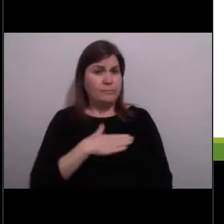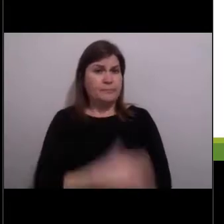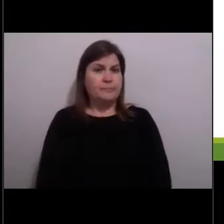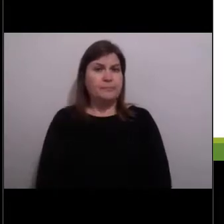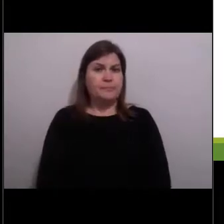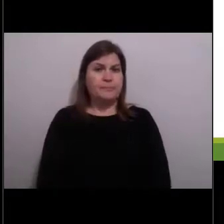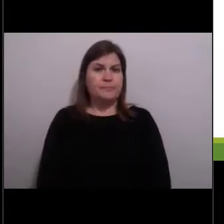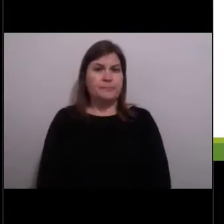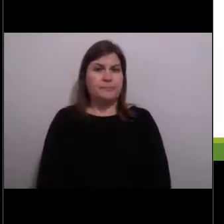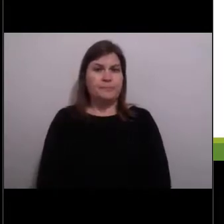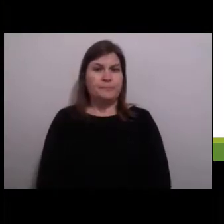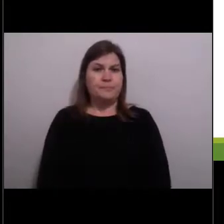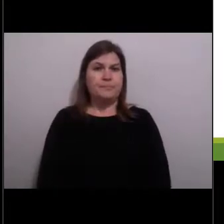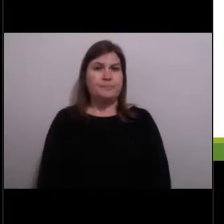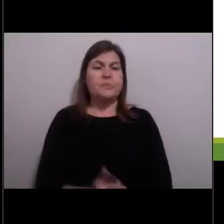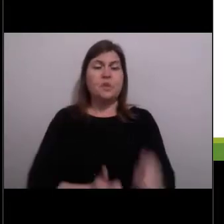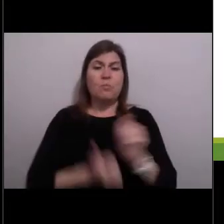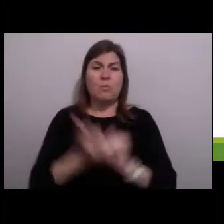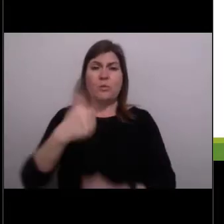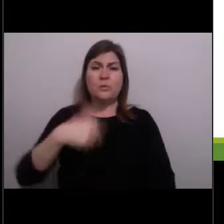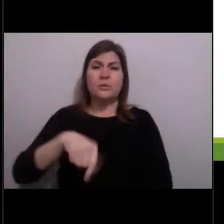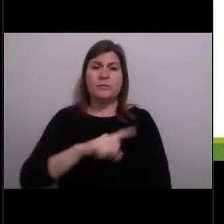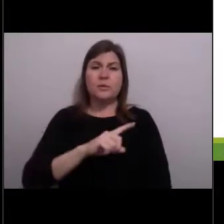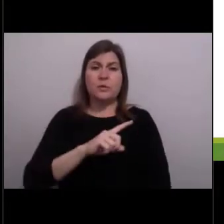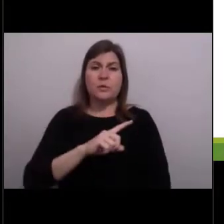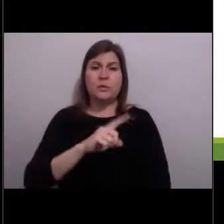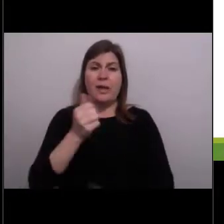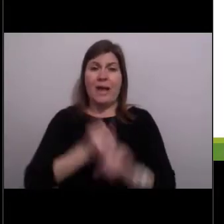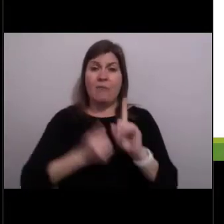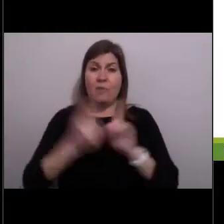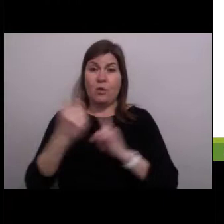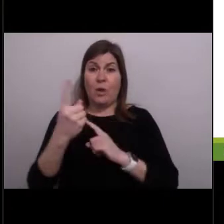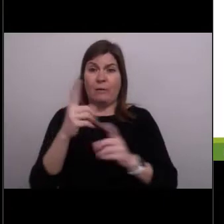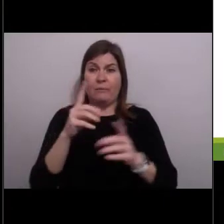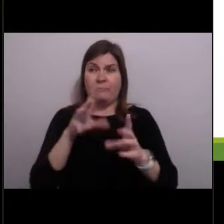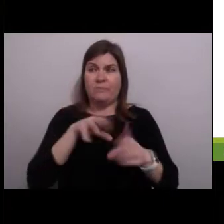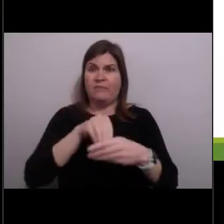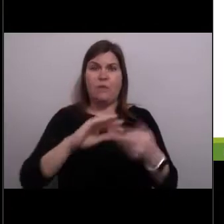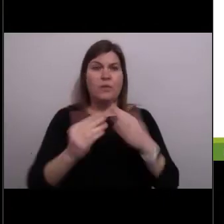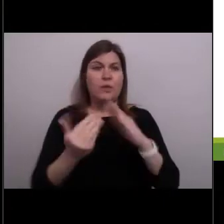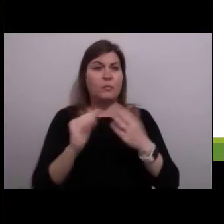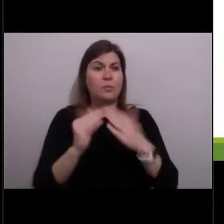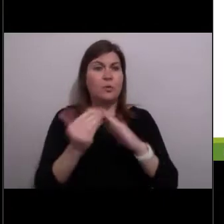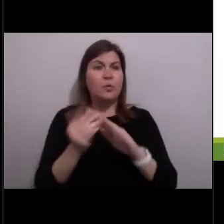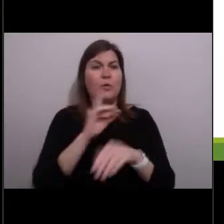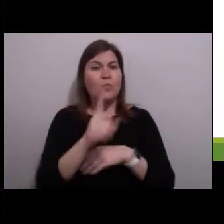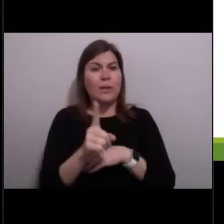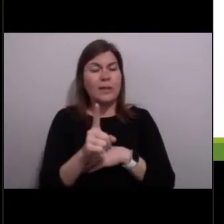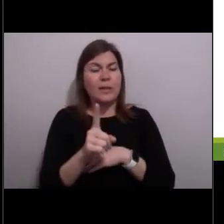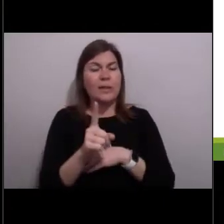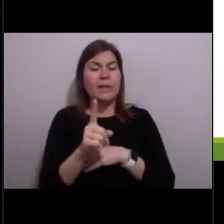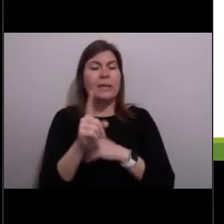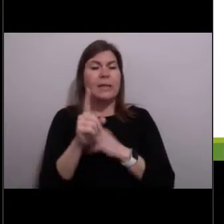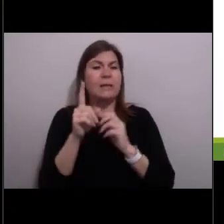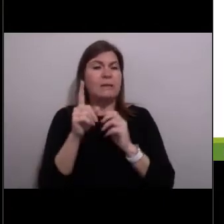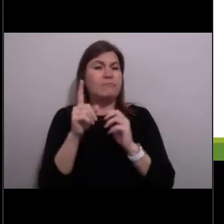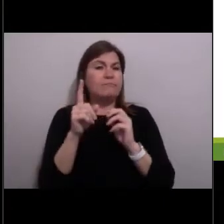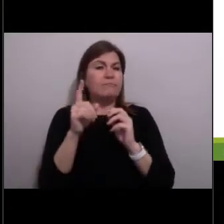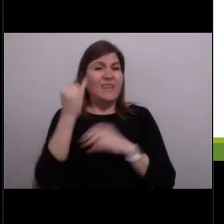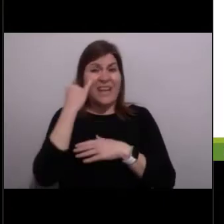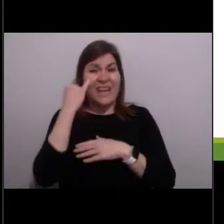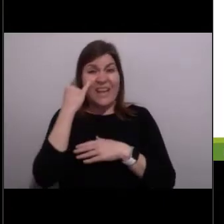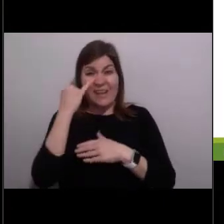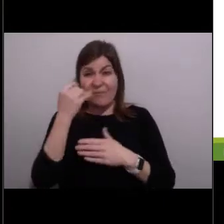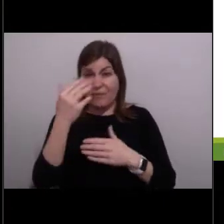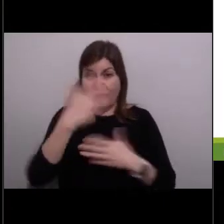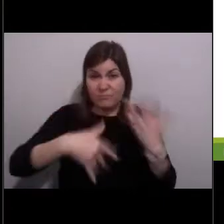So most of you, everybody likely is in communities, so I've shared some ideas about what people can do who are socially isolated in the community